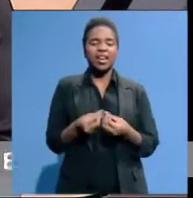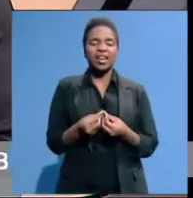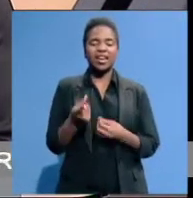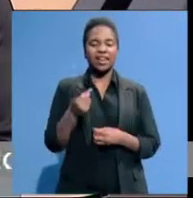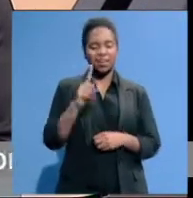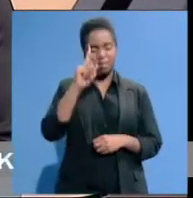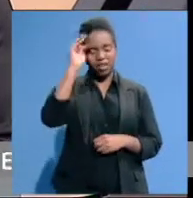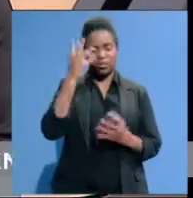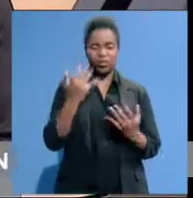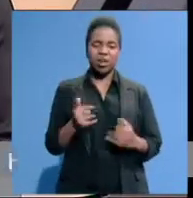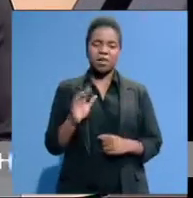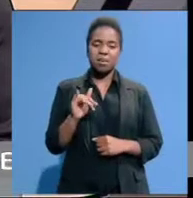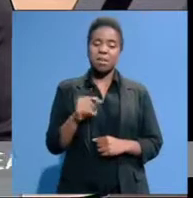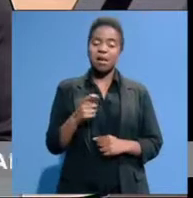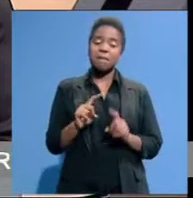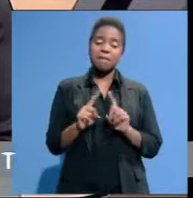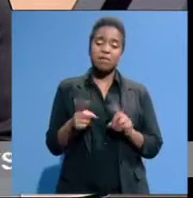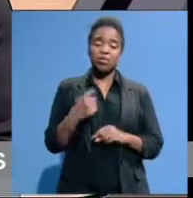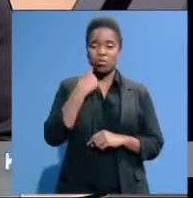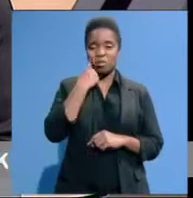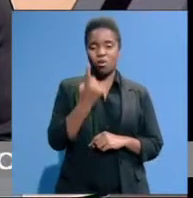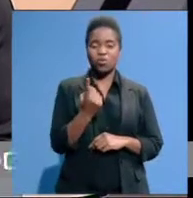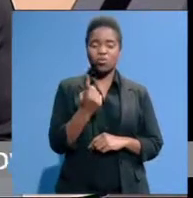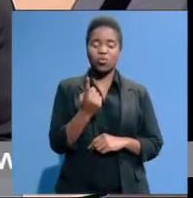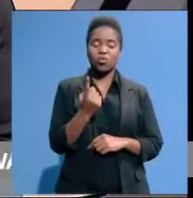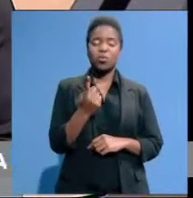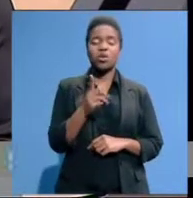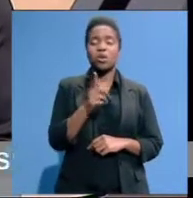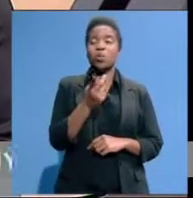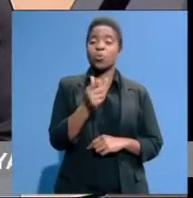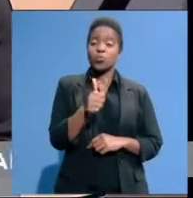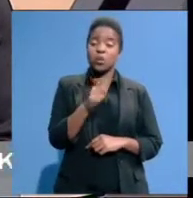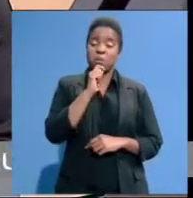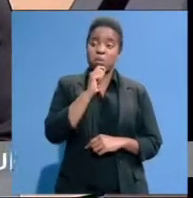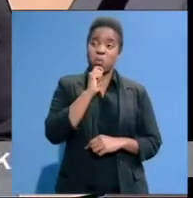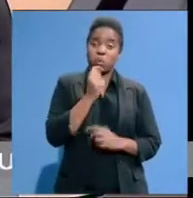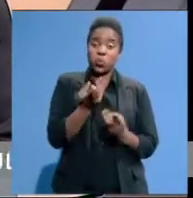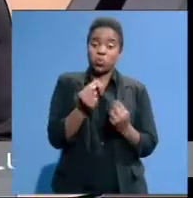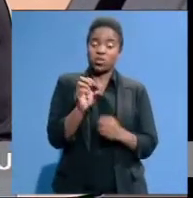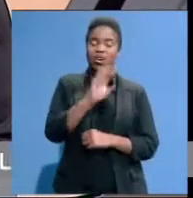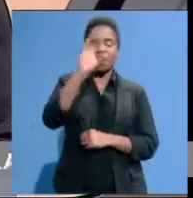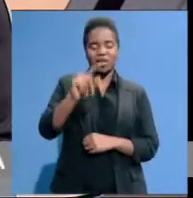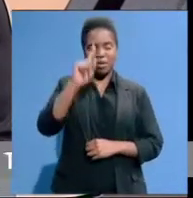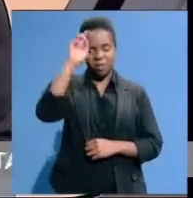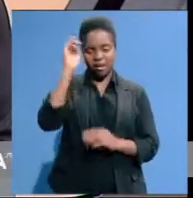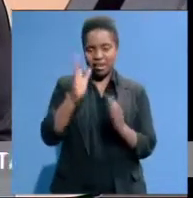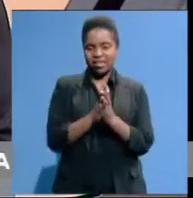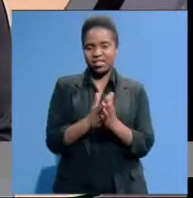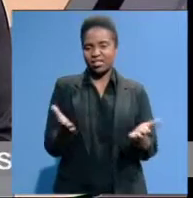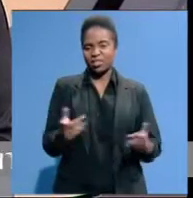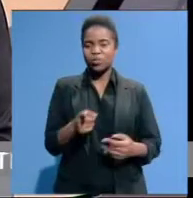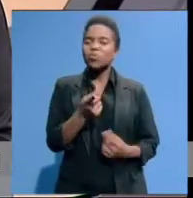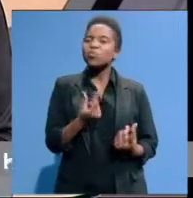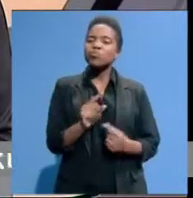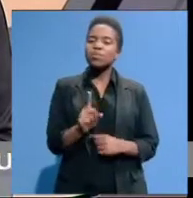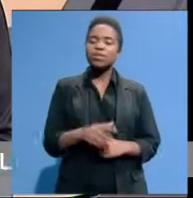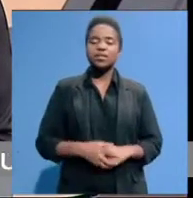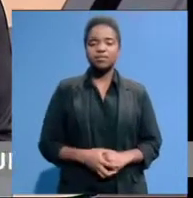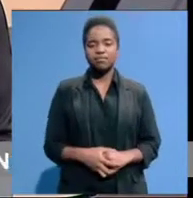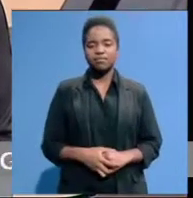they saw Mandela and Graça Machel coming to the show, and that was so emotional, it was so great, and I will cherish that, for the rest of my